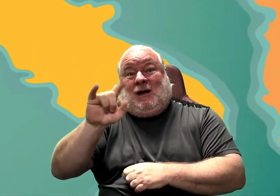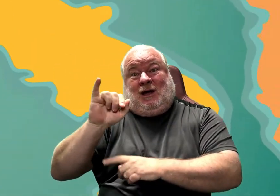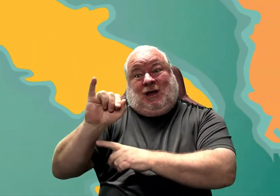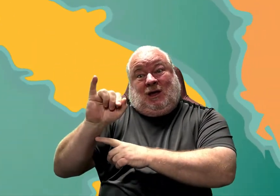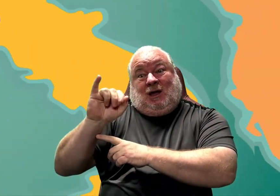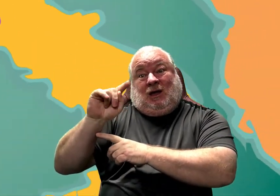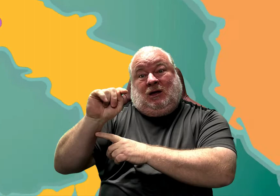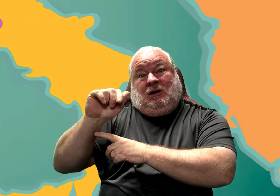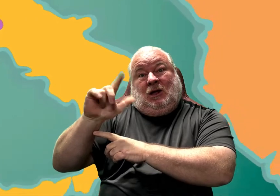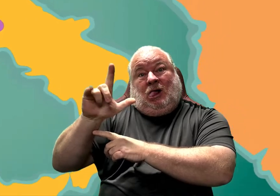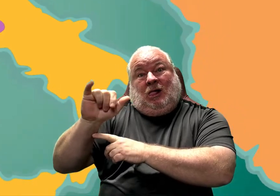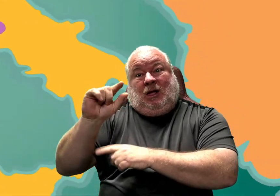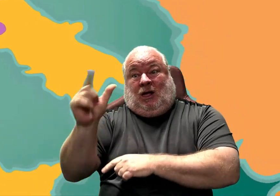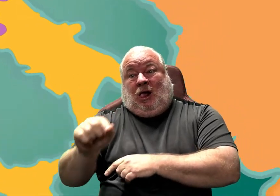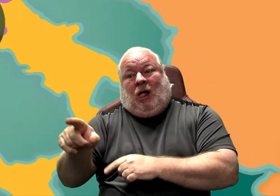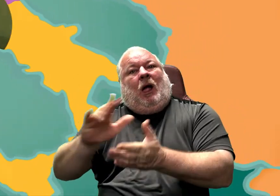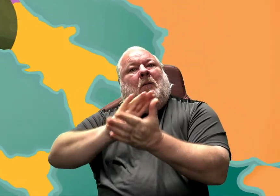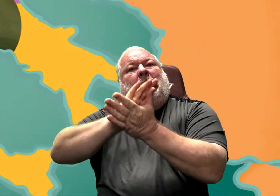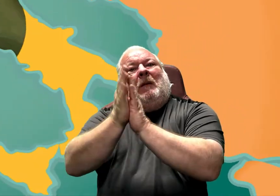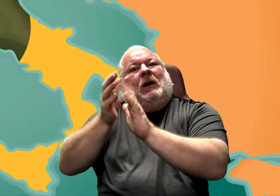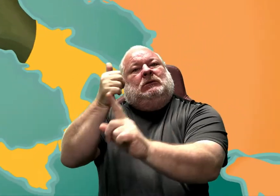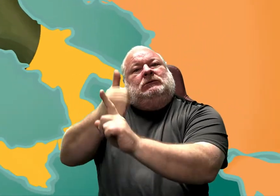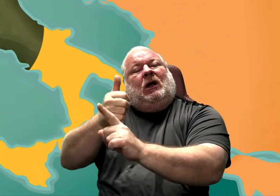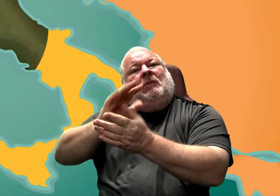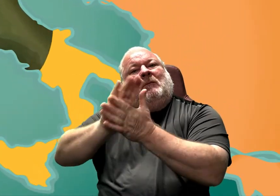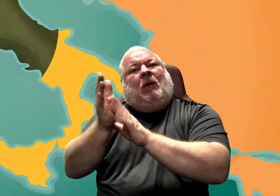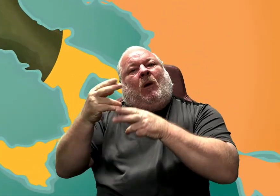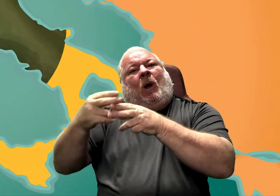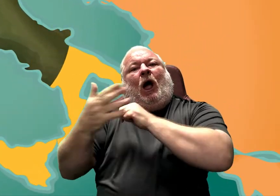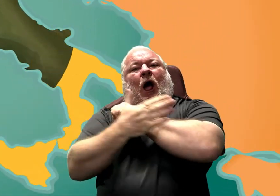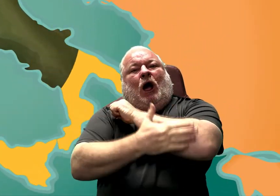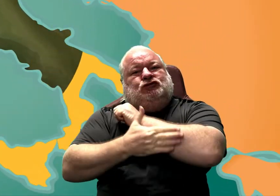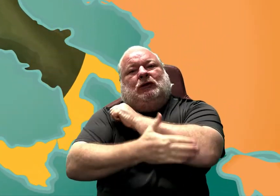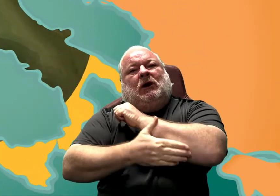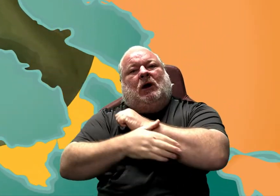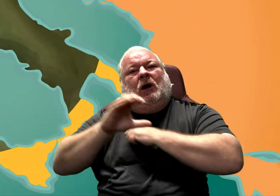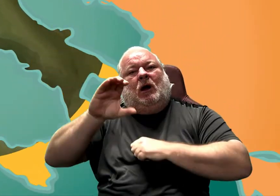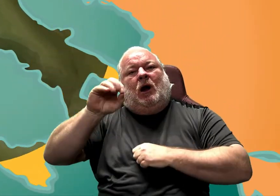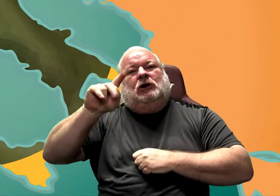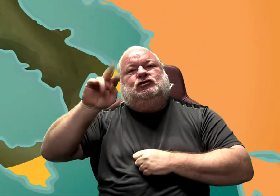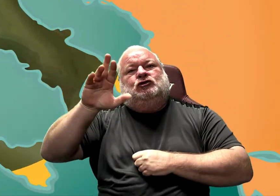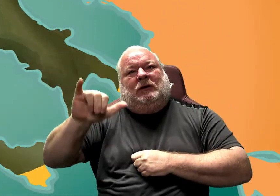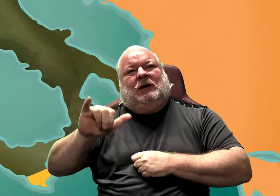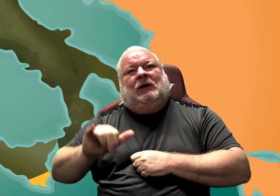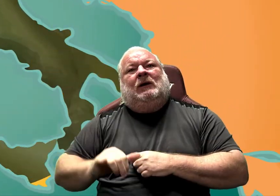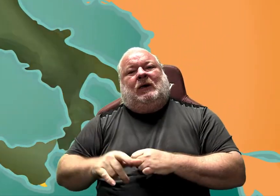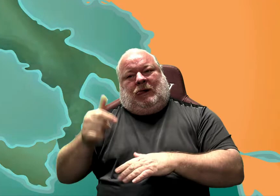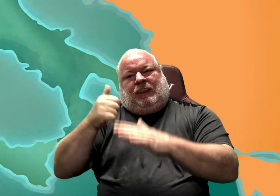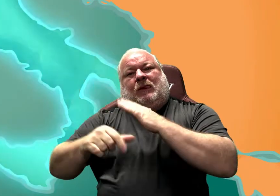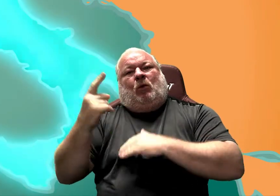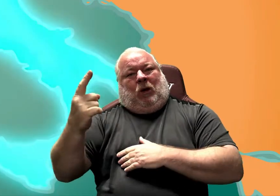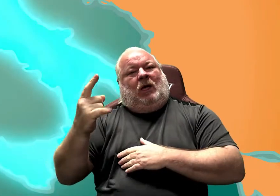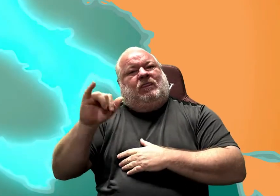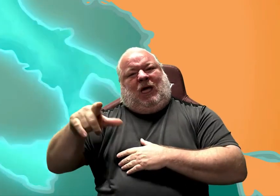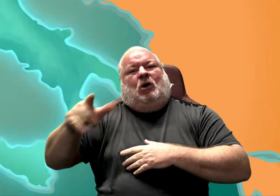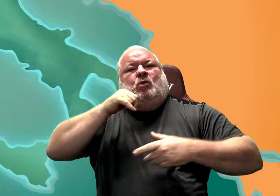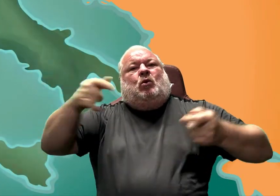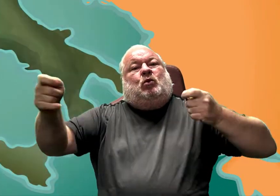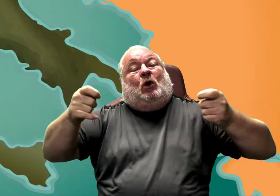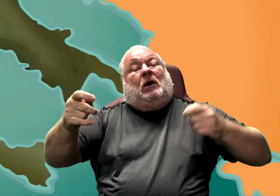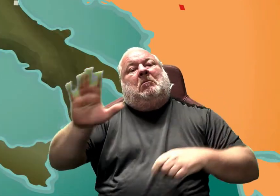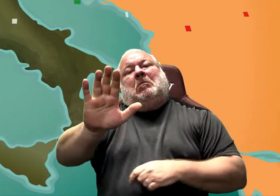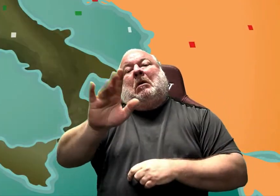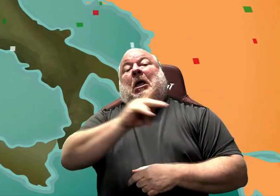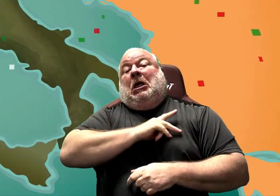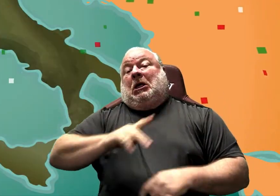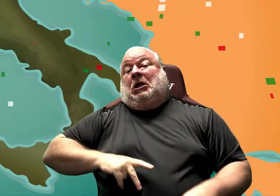became a country, bringing together a bunch of regions under one ruler. As part of this process, the king and queen decided to